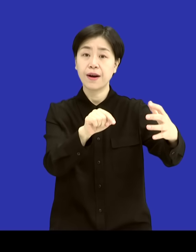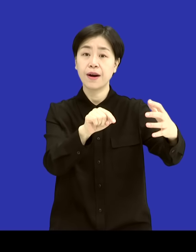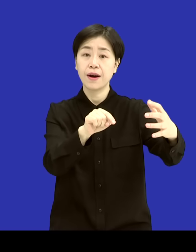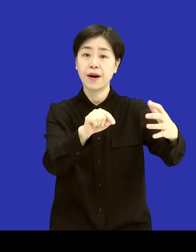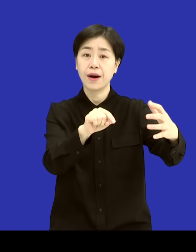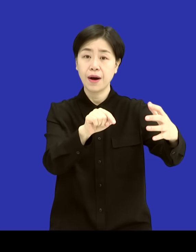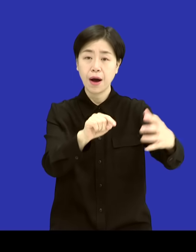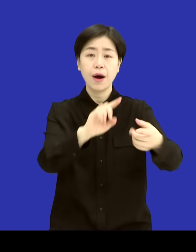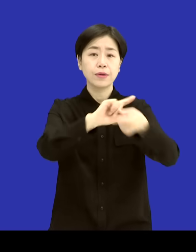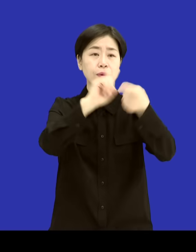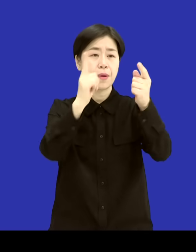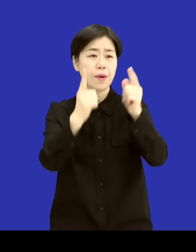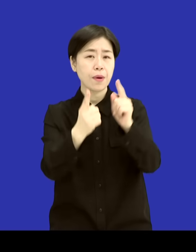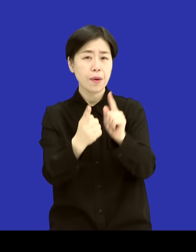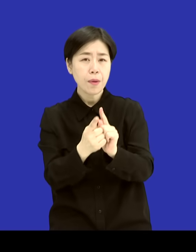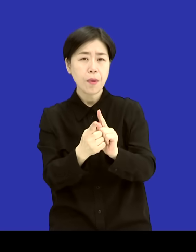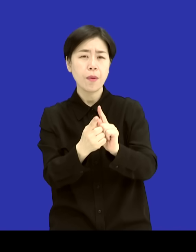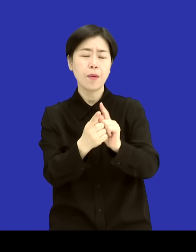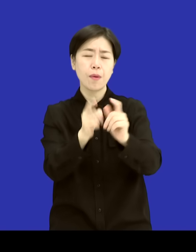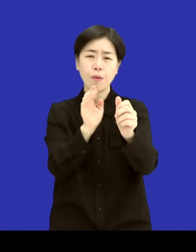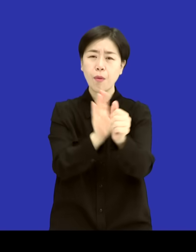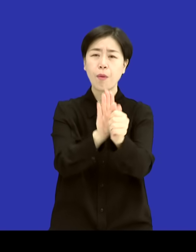speranza. Ognuno